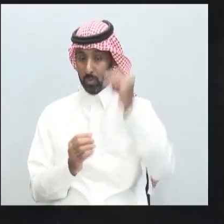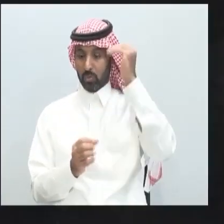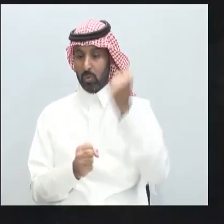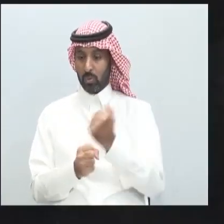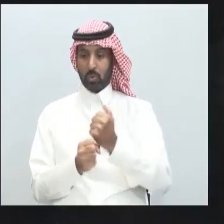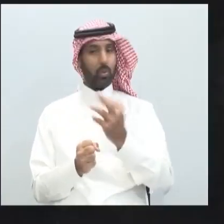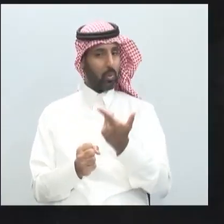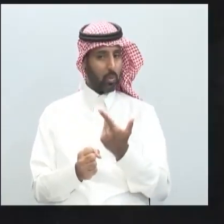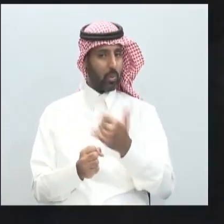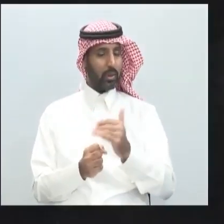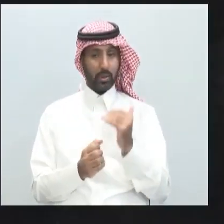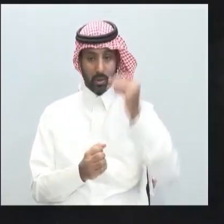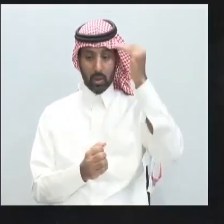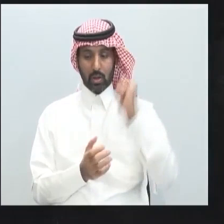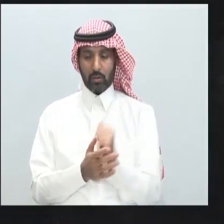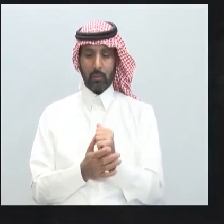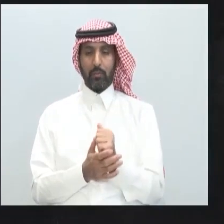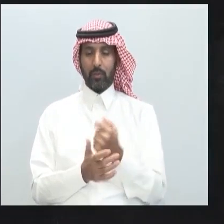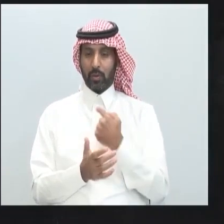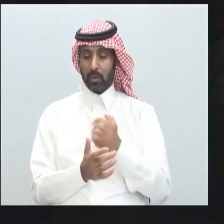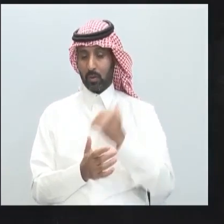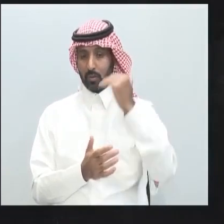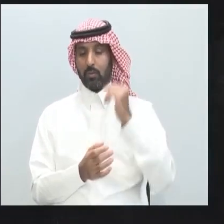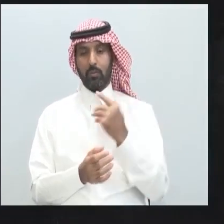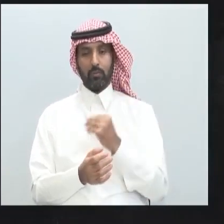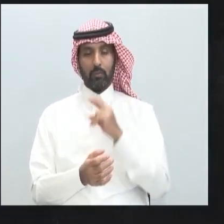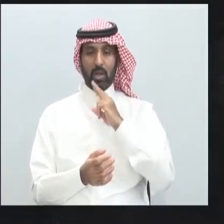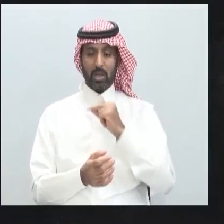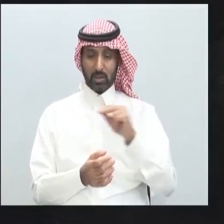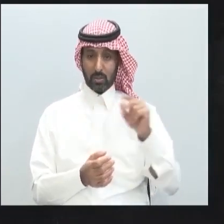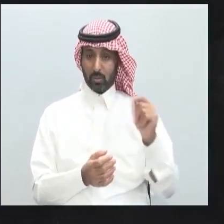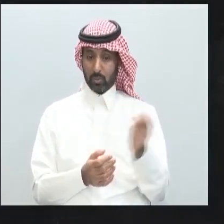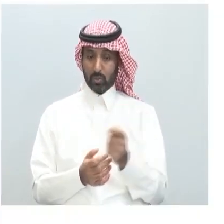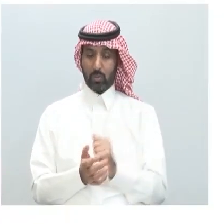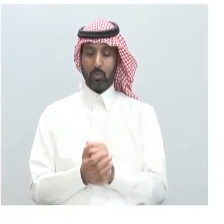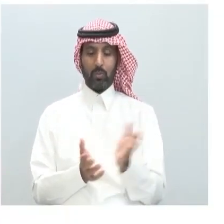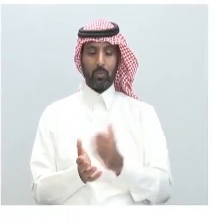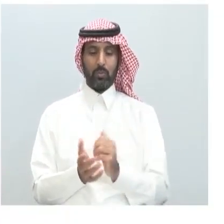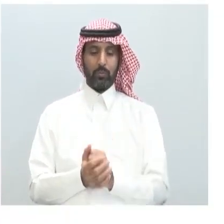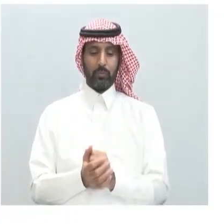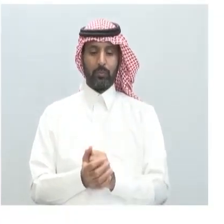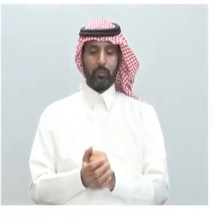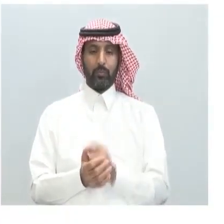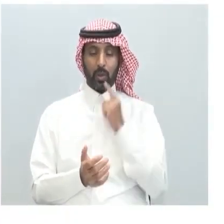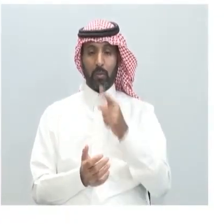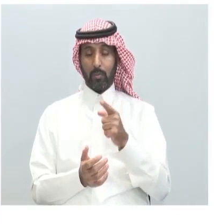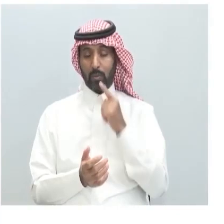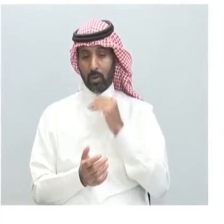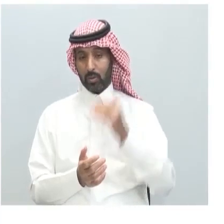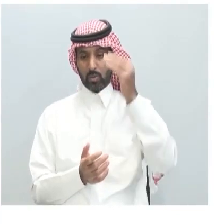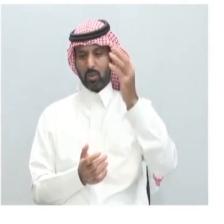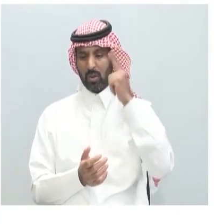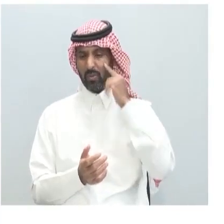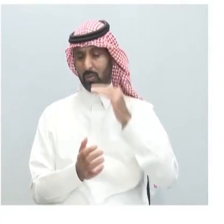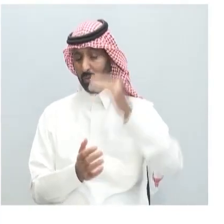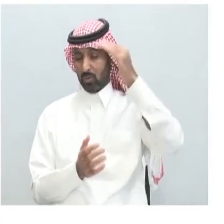do something. You can complete any of these sentences as you like. For example, number 1, I've written, I'm not tall enough to